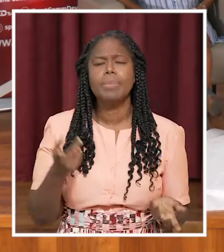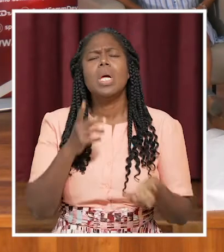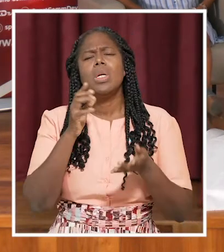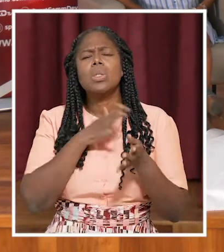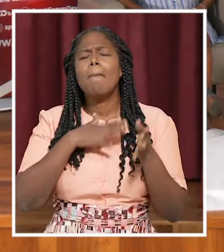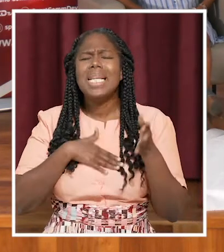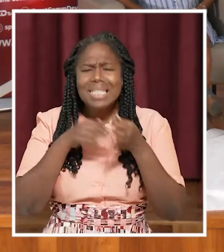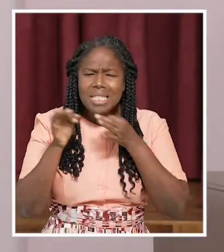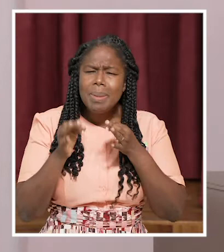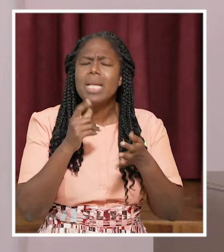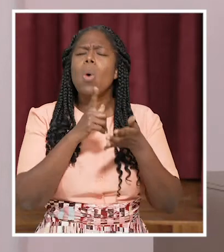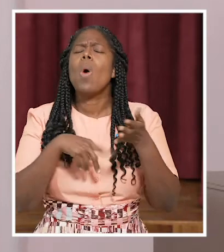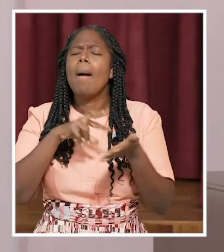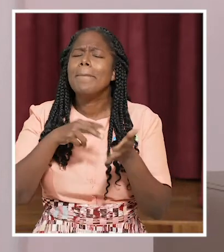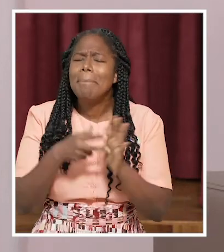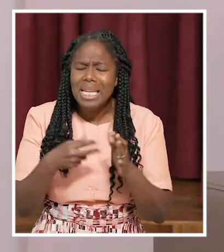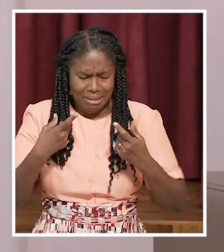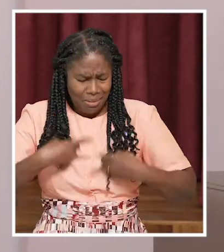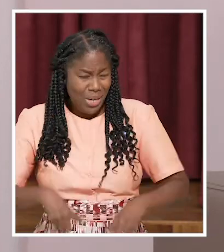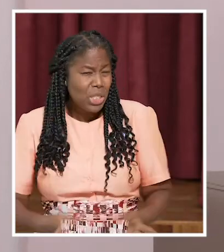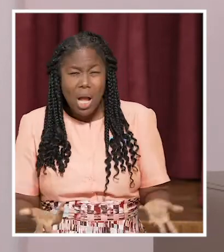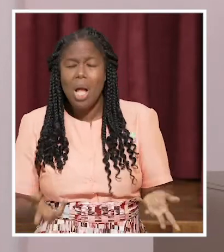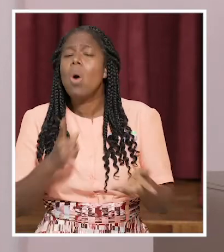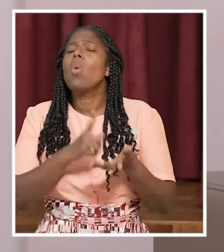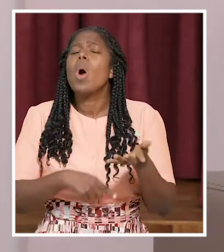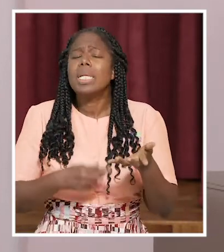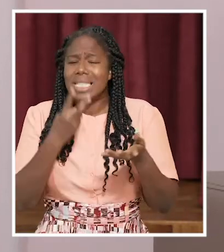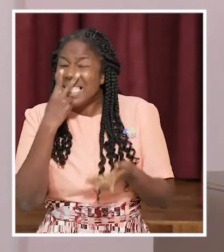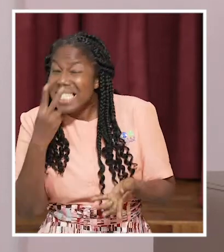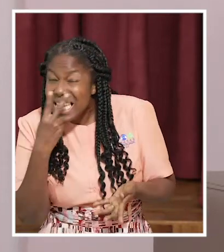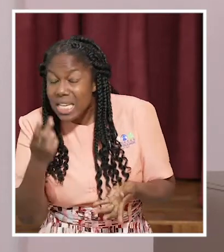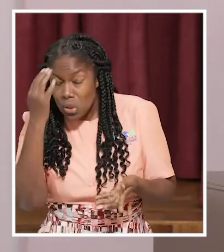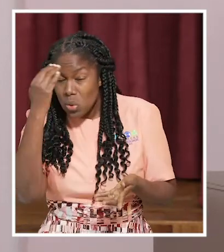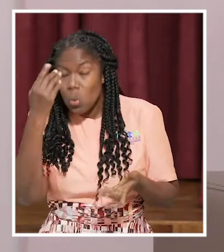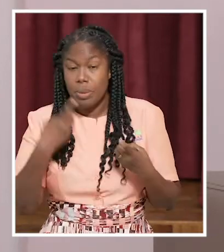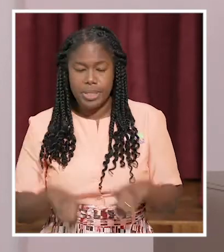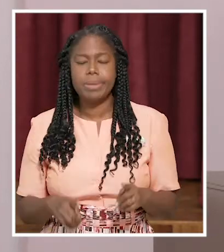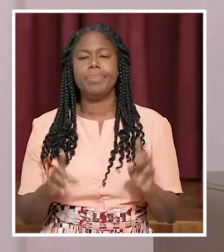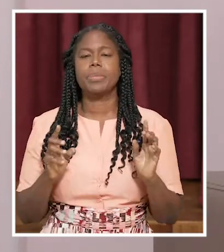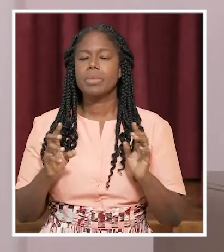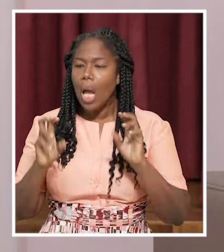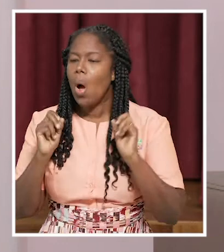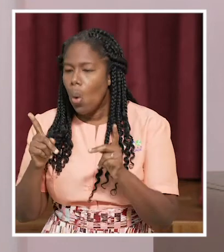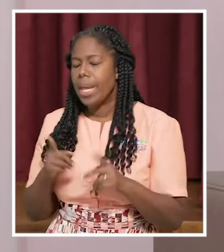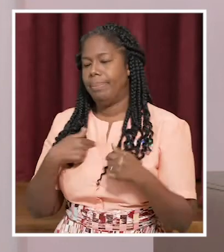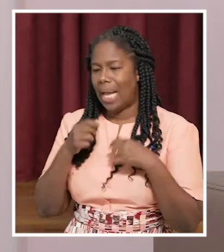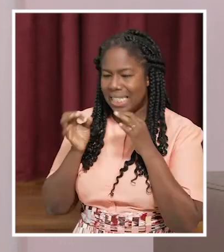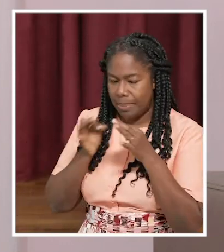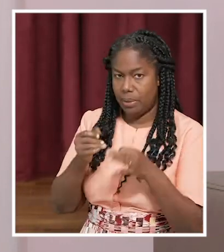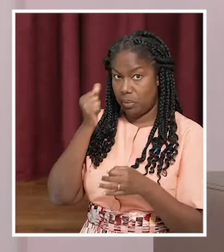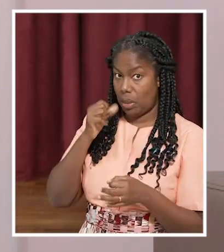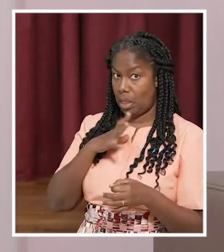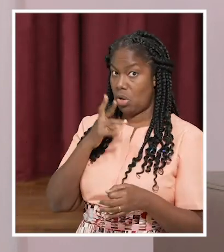could look out for? Okay, we all know that we feel sad sometimes, and that is usually time limited. Something